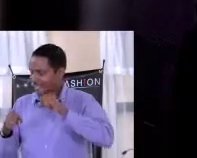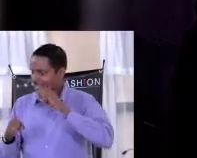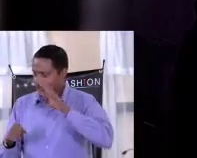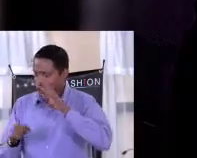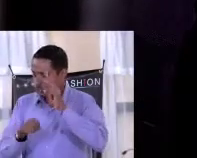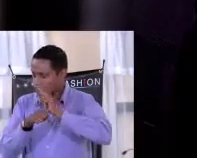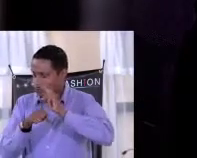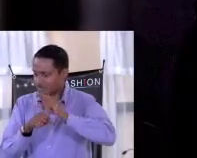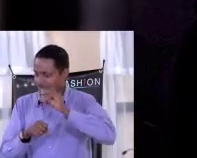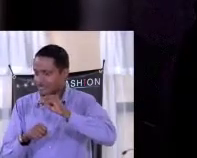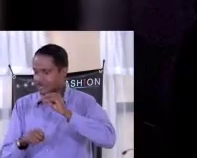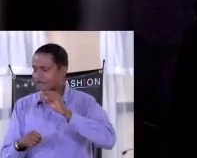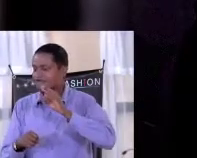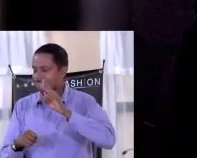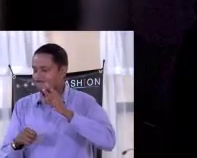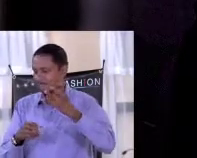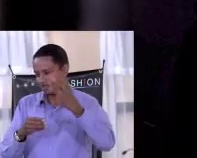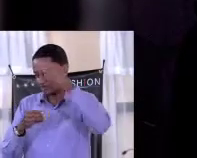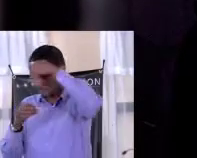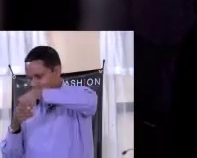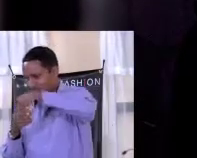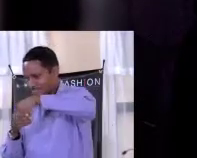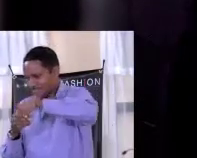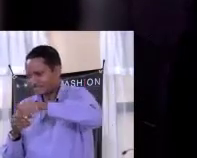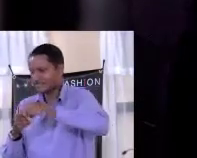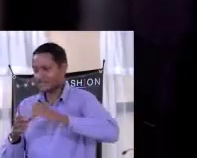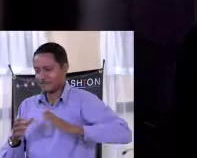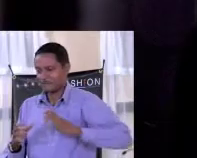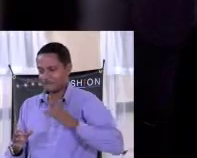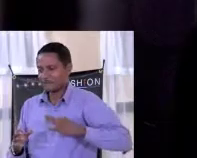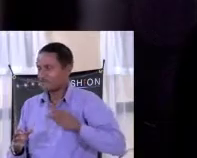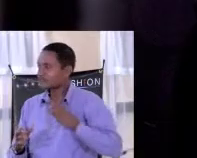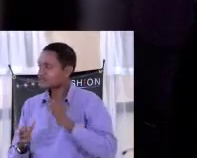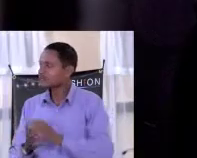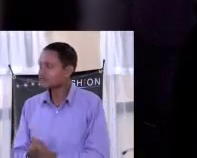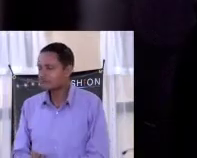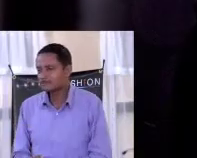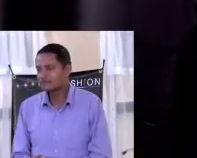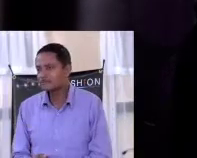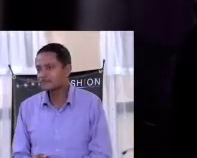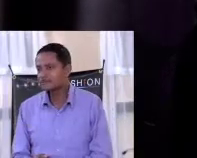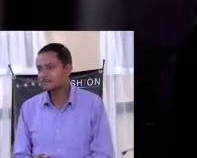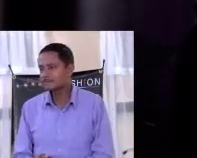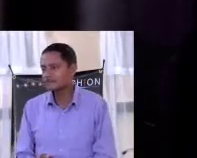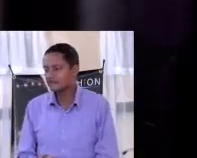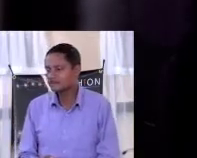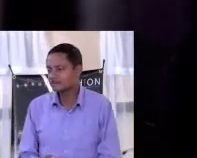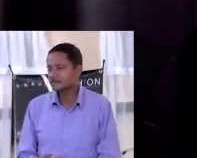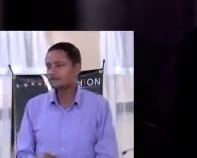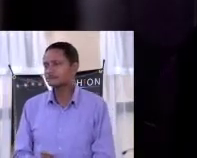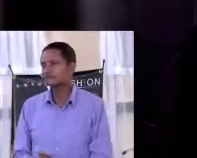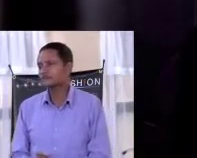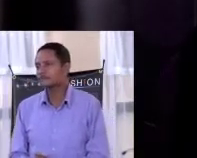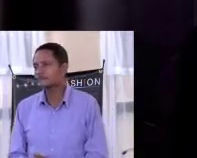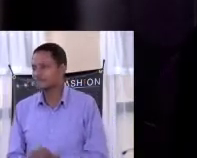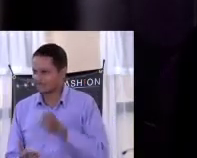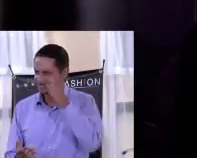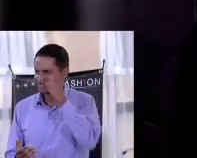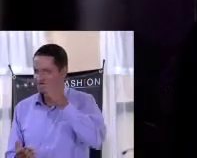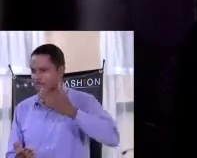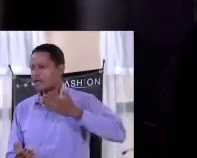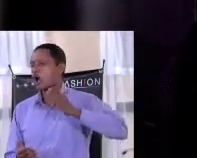history, because of our socioeconomic situation, because of our post-colonial